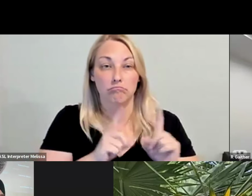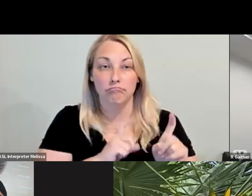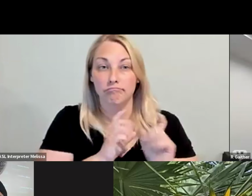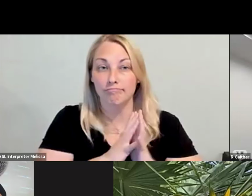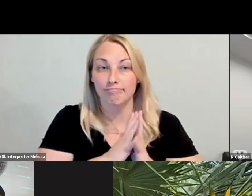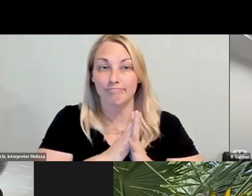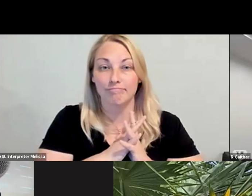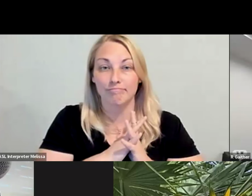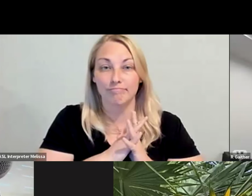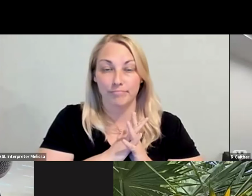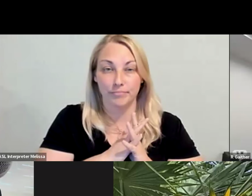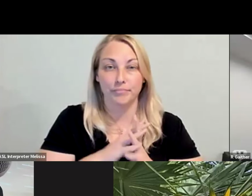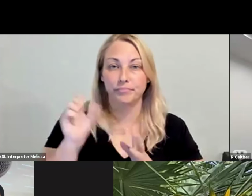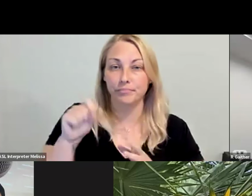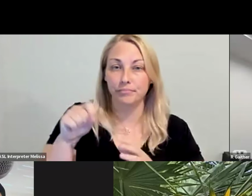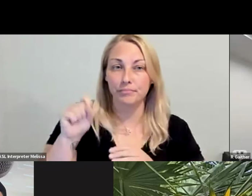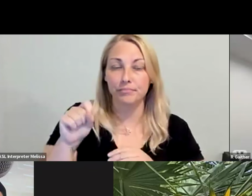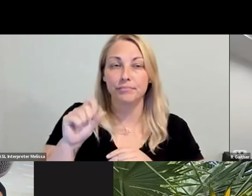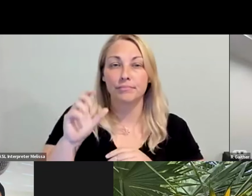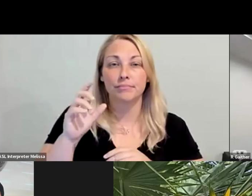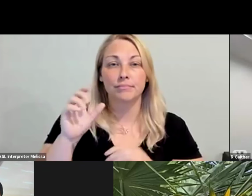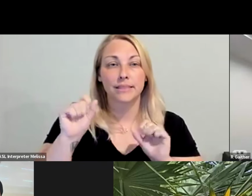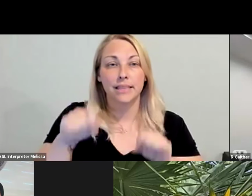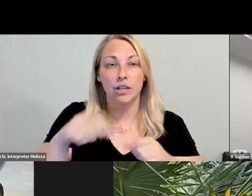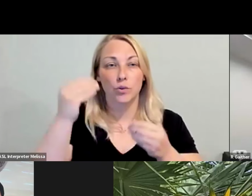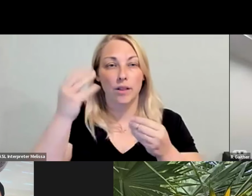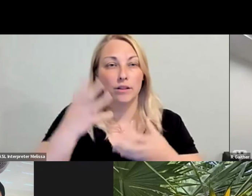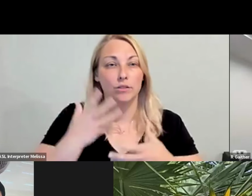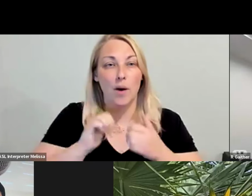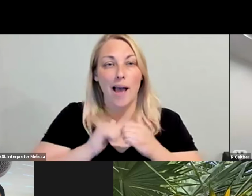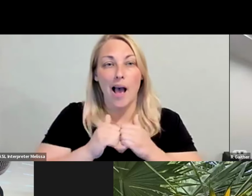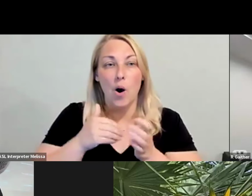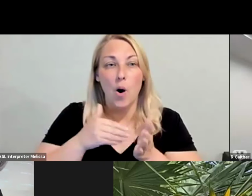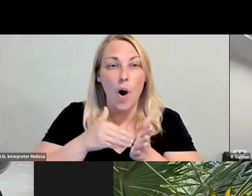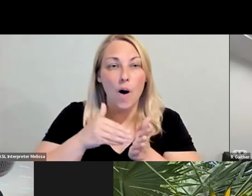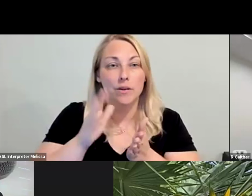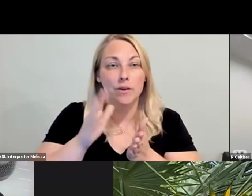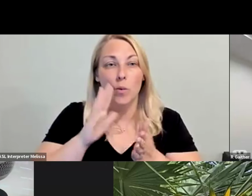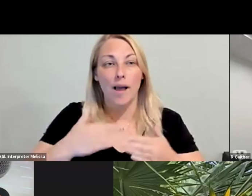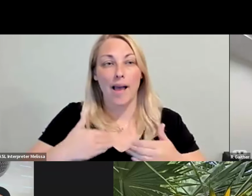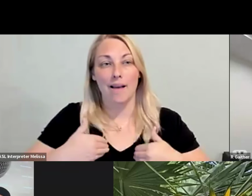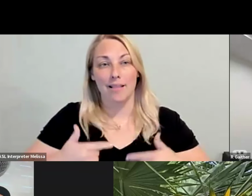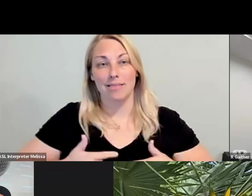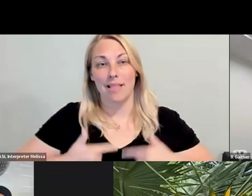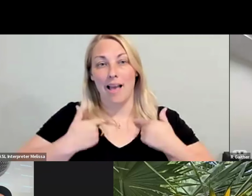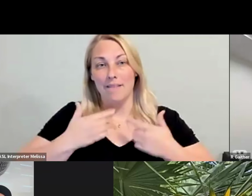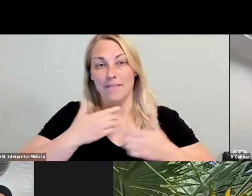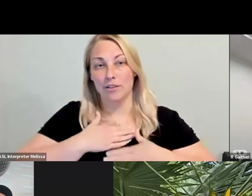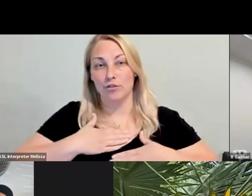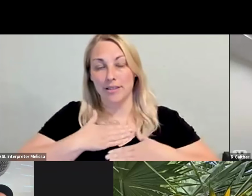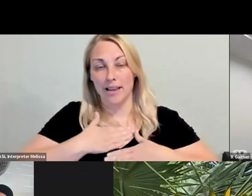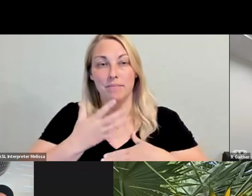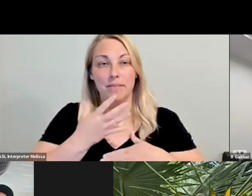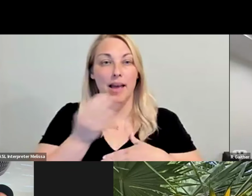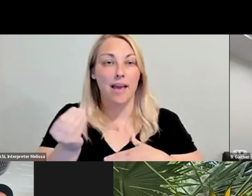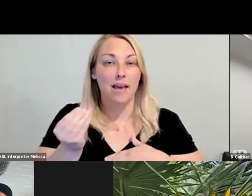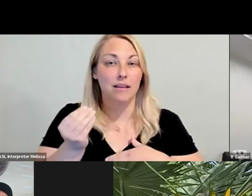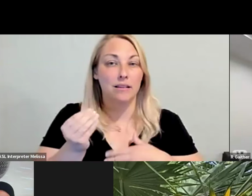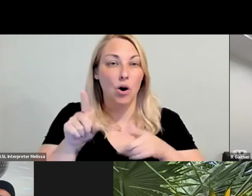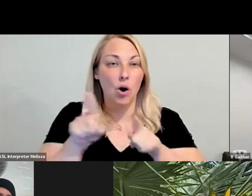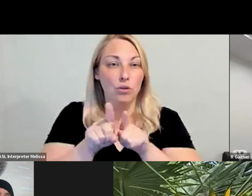Yes, can you let us know how often there will be live entertainment? And would